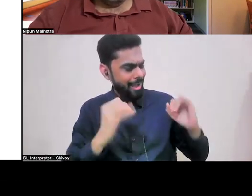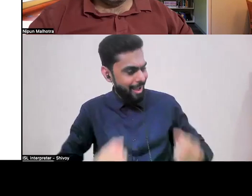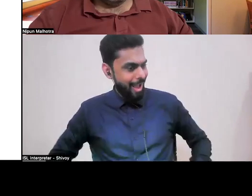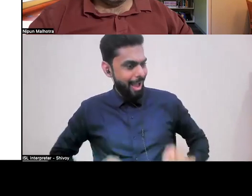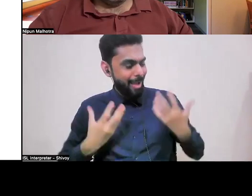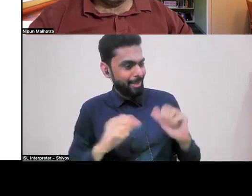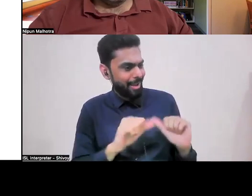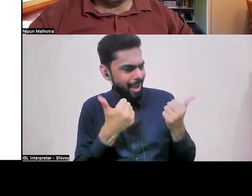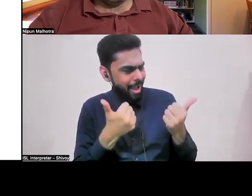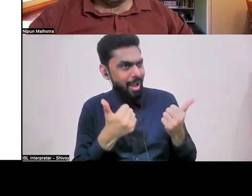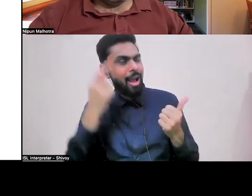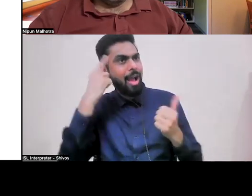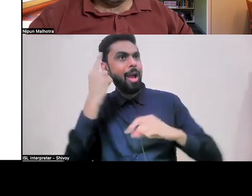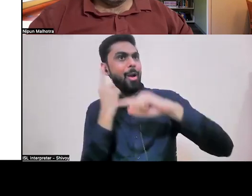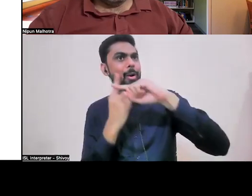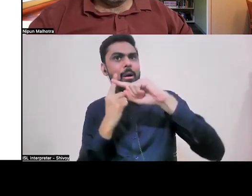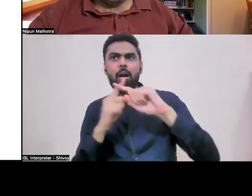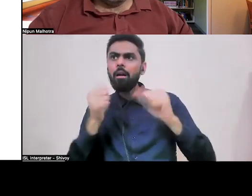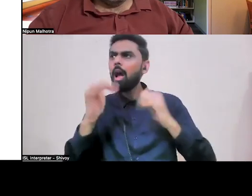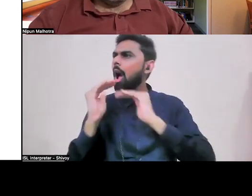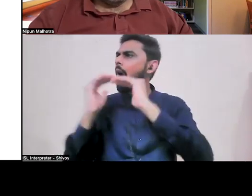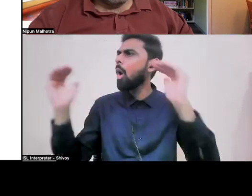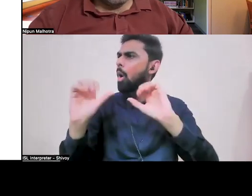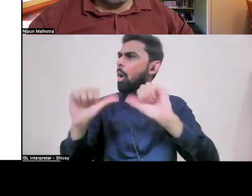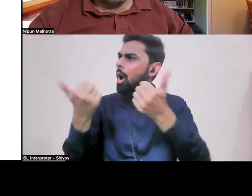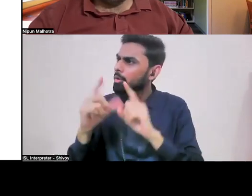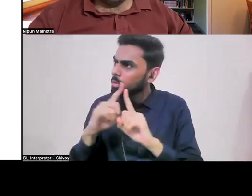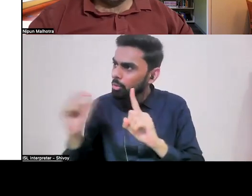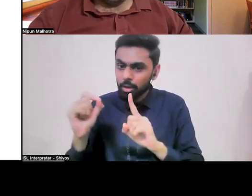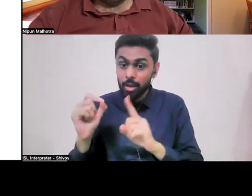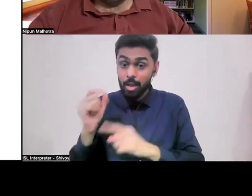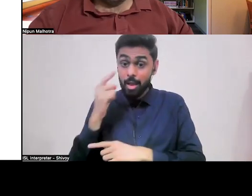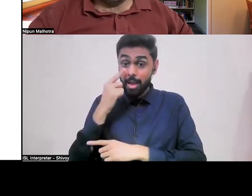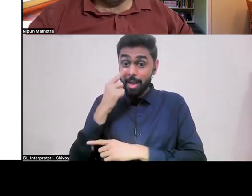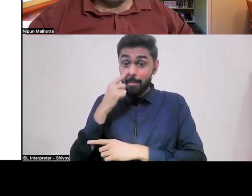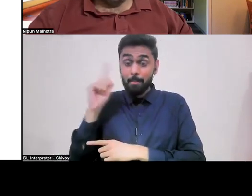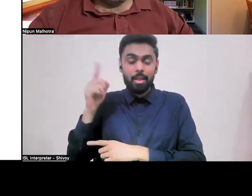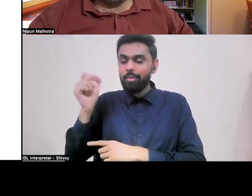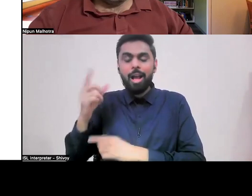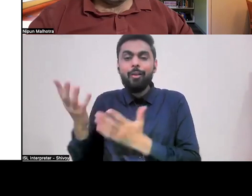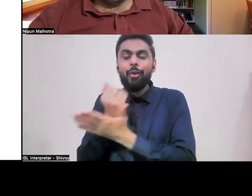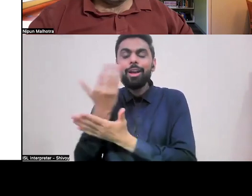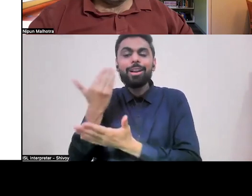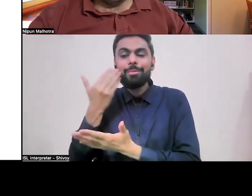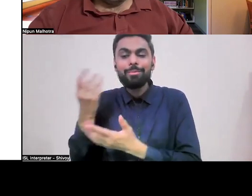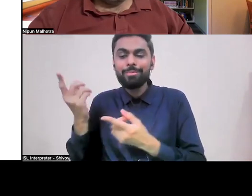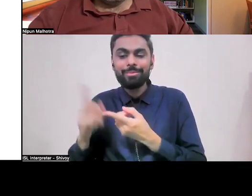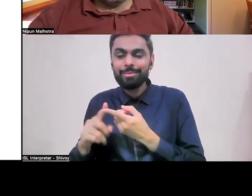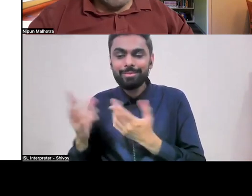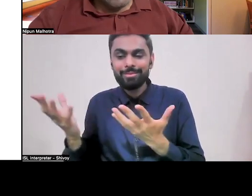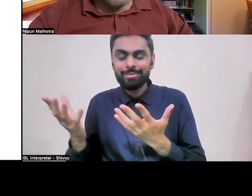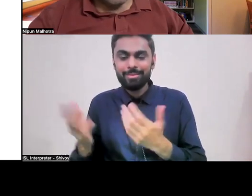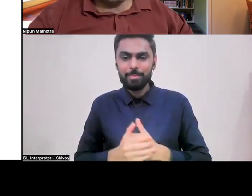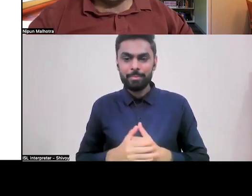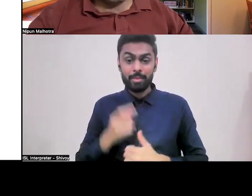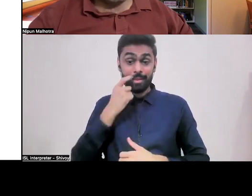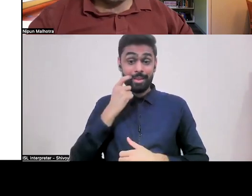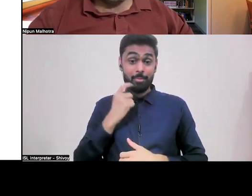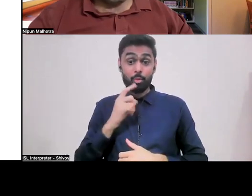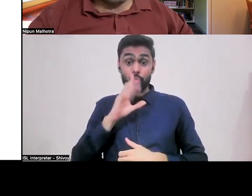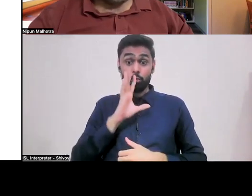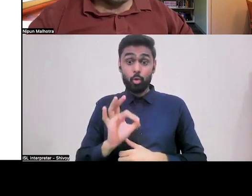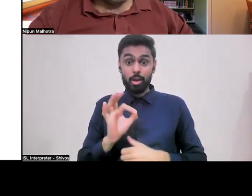will be able to do everything that others do. So then you try and find a solution for it. Do you think that is why it worked? No, absolutely. In